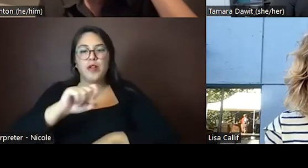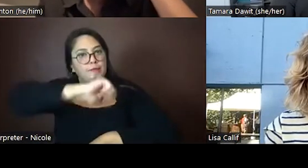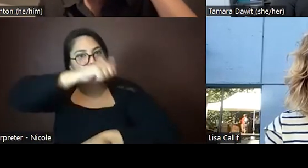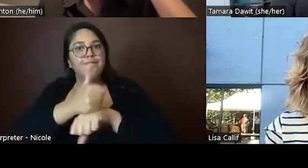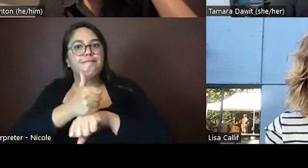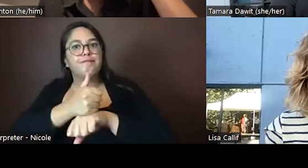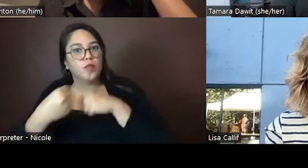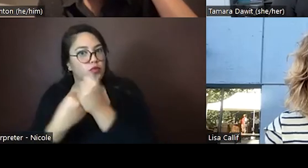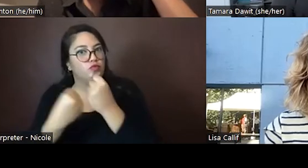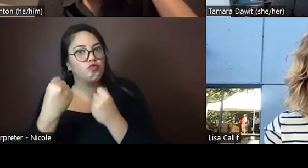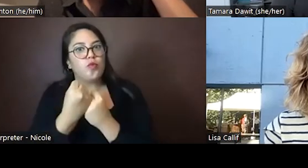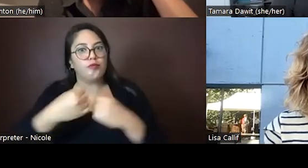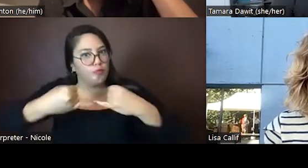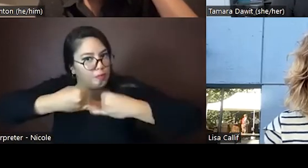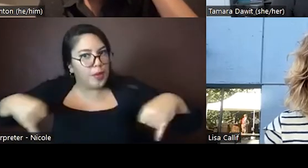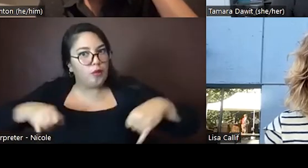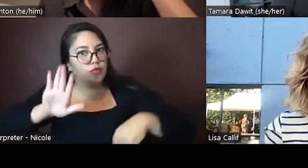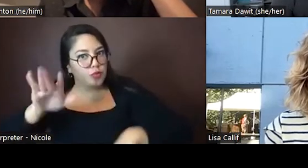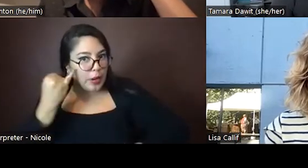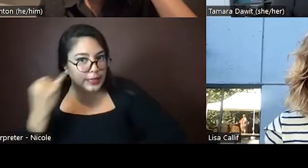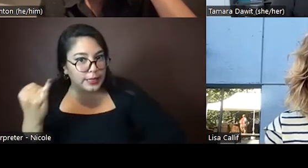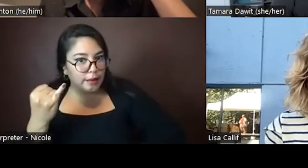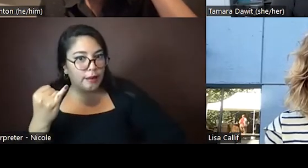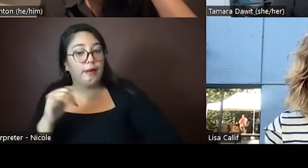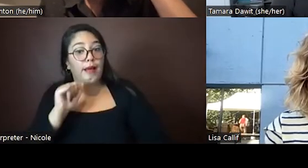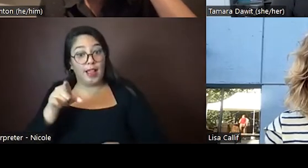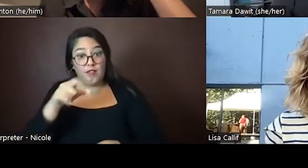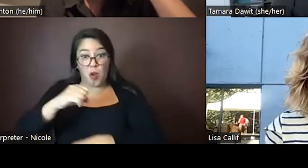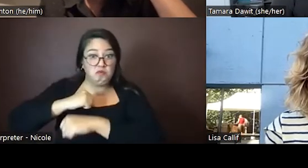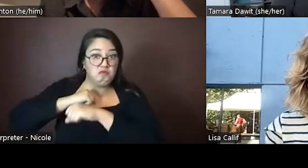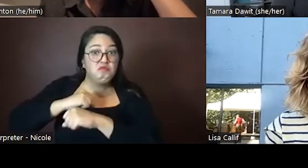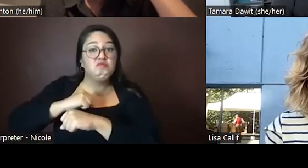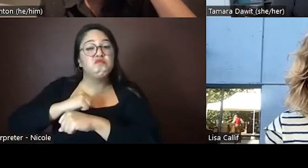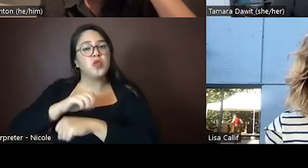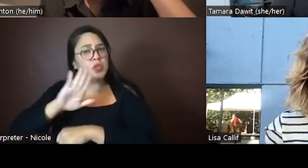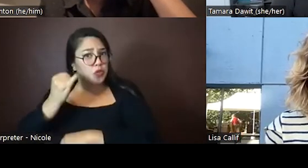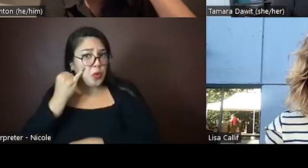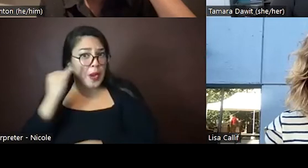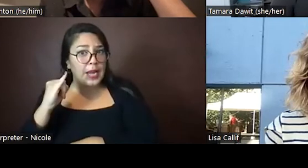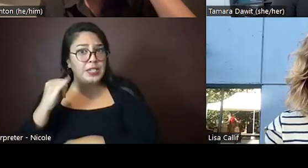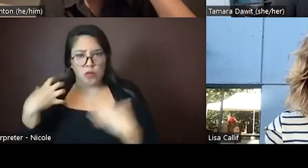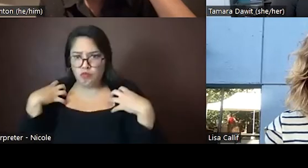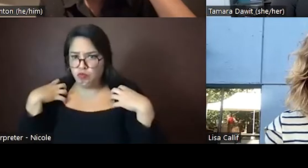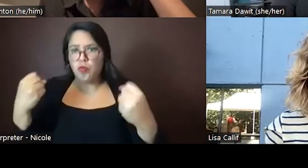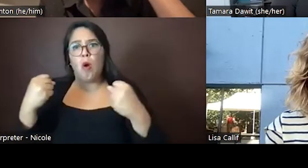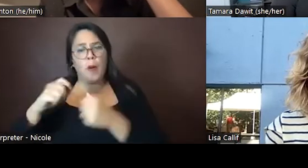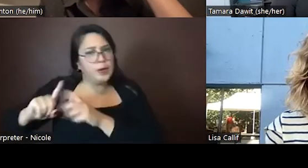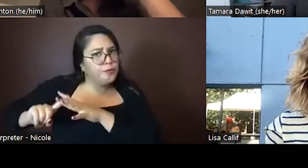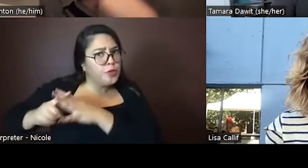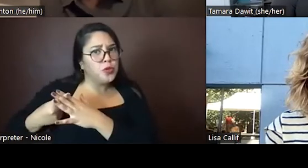idea? And if you really gird your idea strongly in the beginning, you're